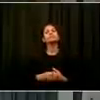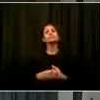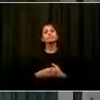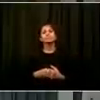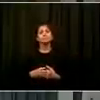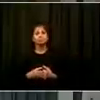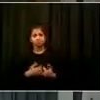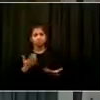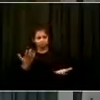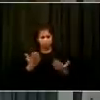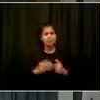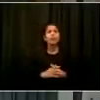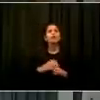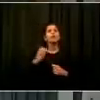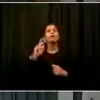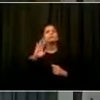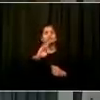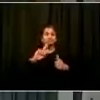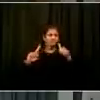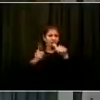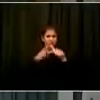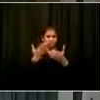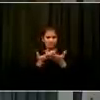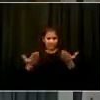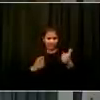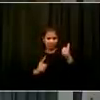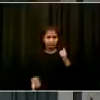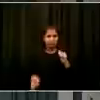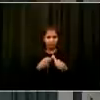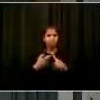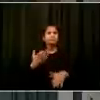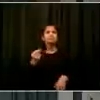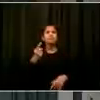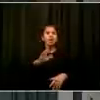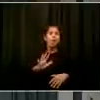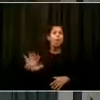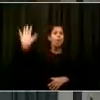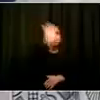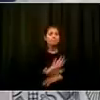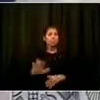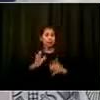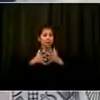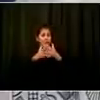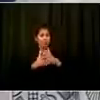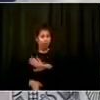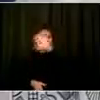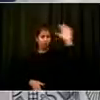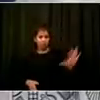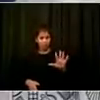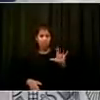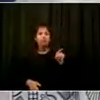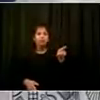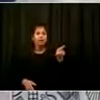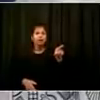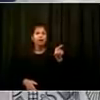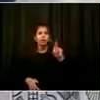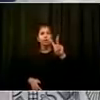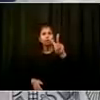Americans have lost their lives during the COVID crisis. And it's important to pause and reflect on